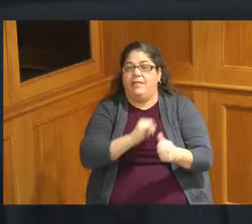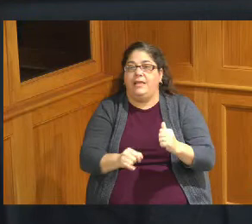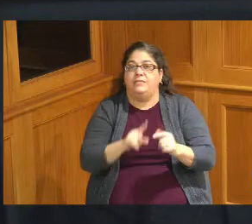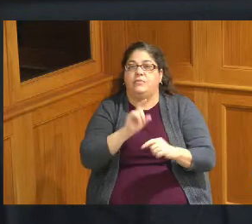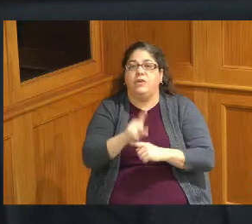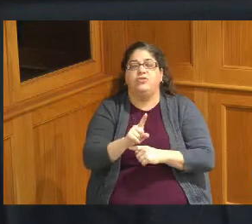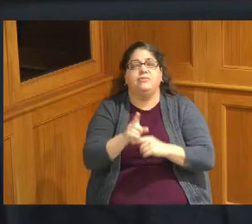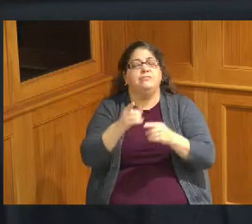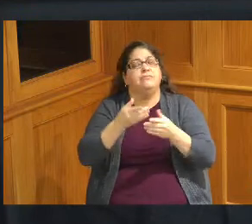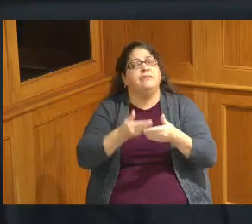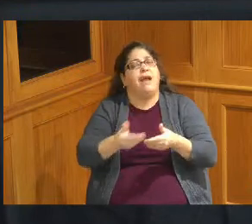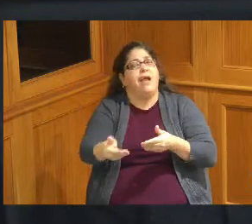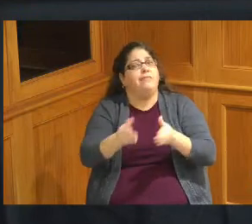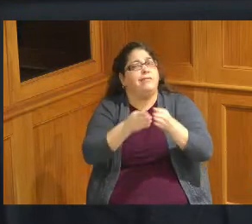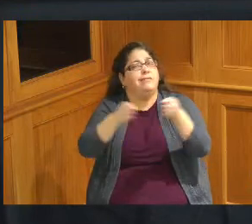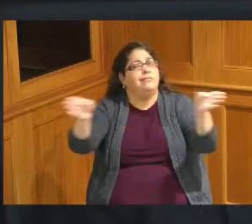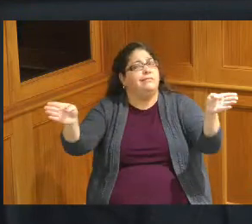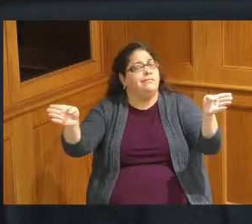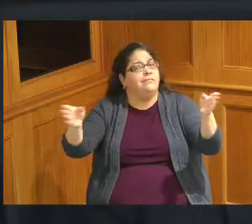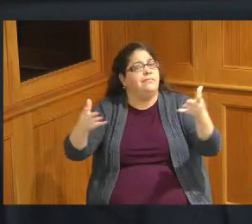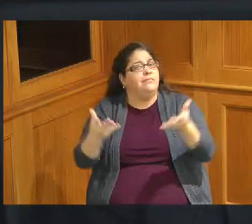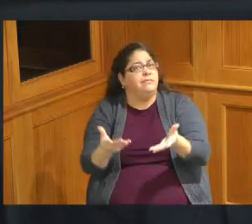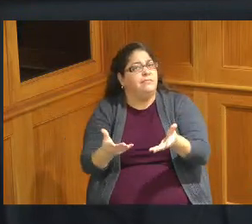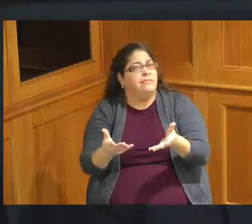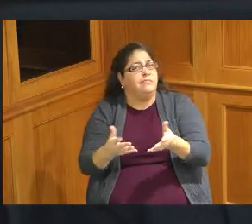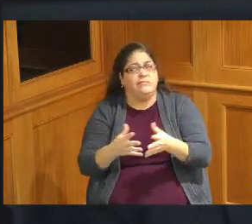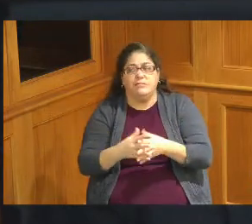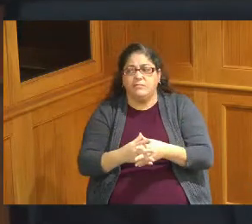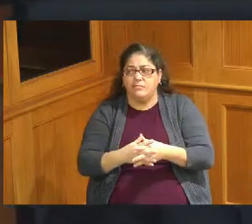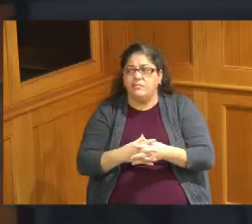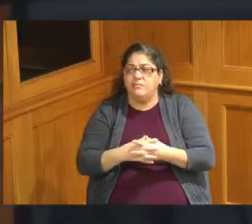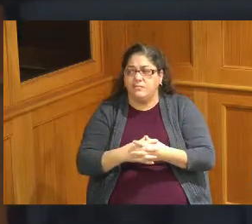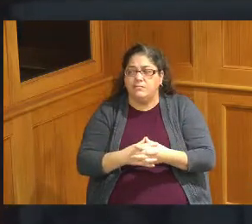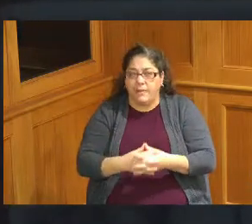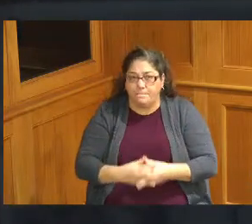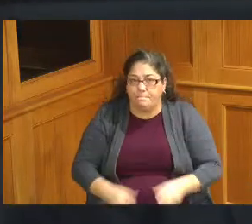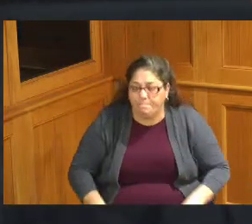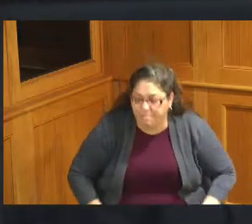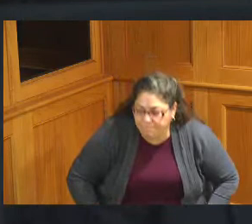hiring in general. So post-COVID,